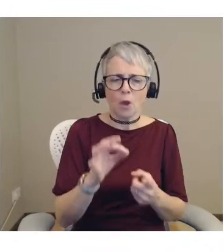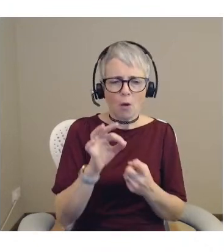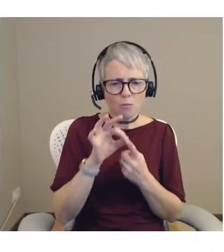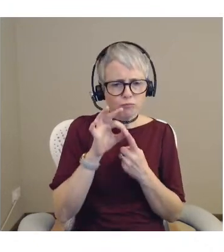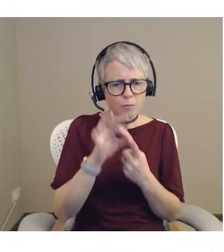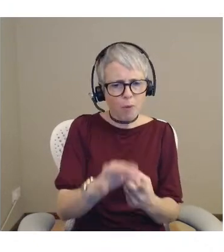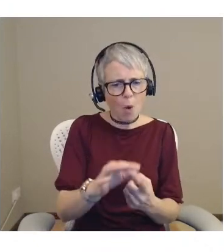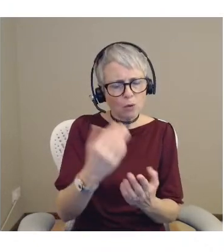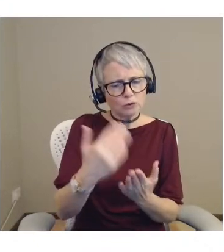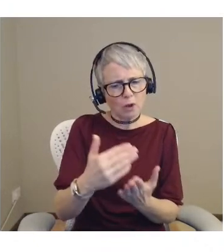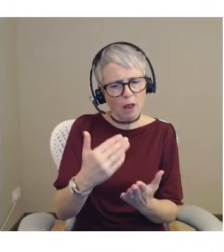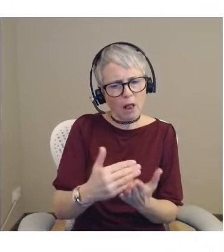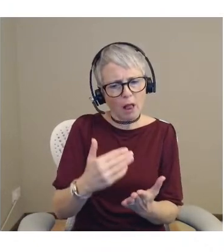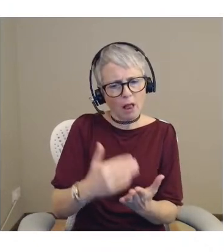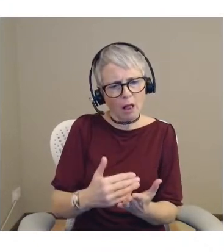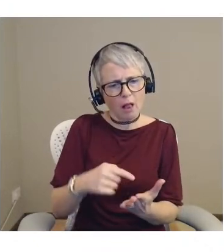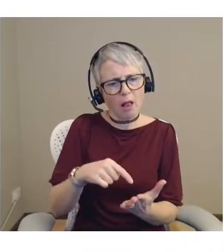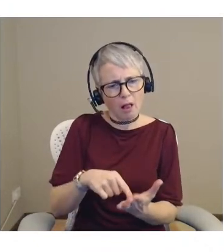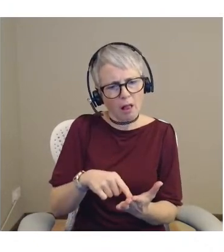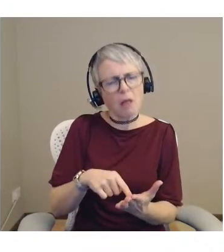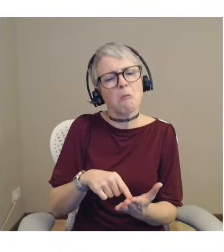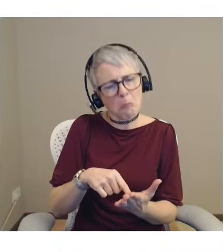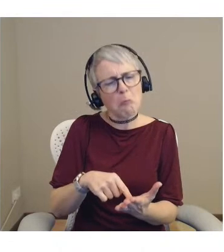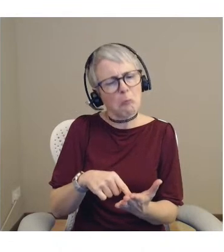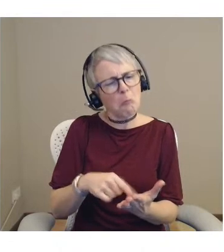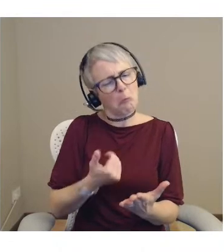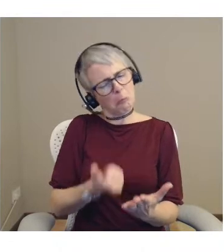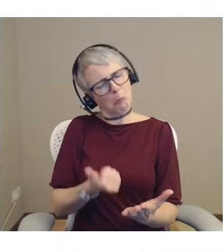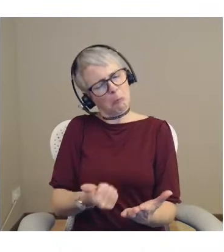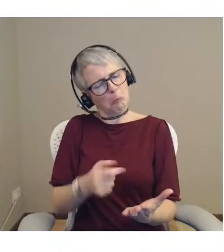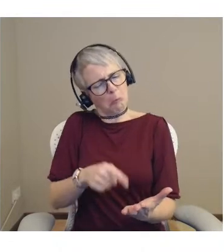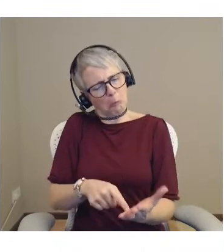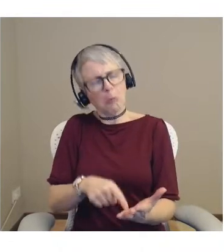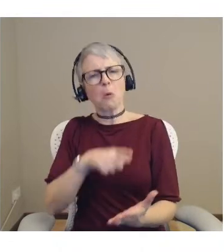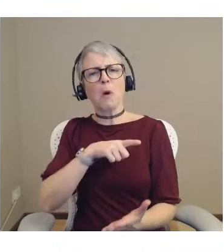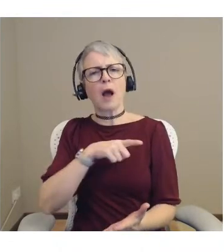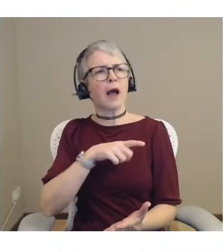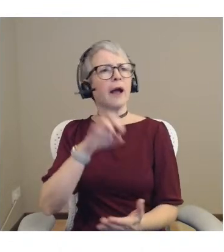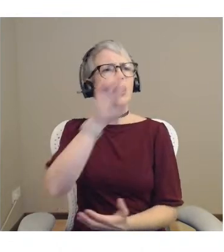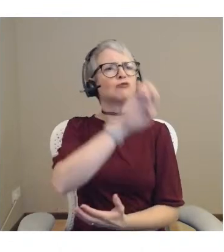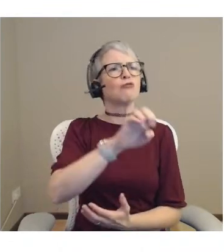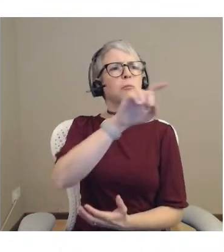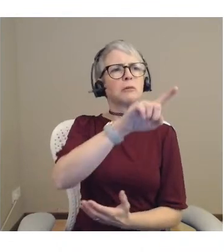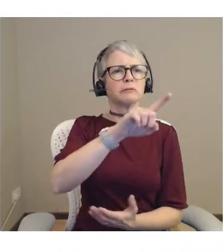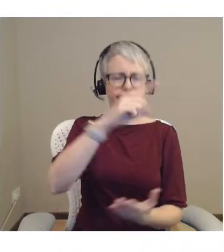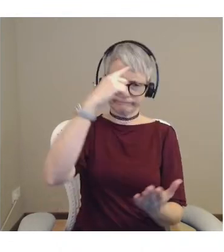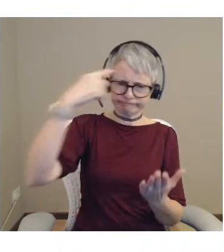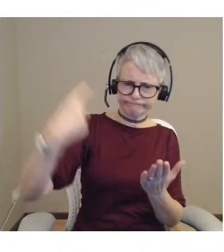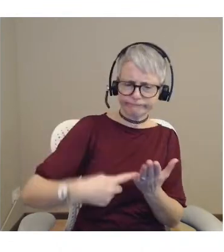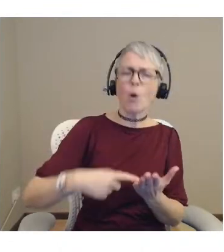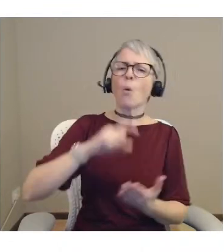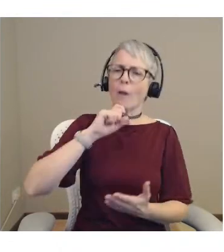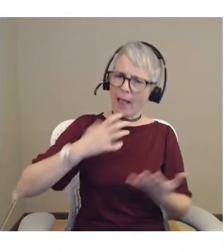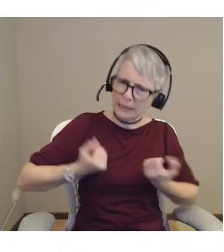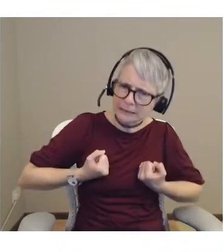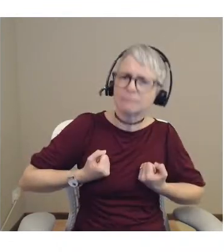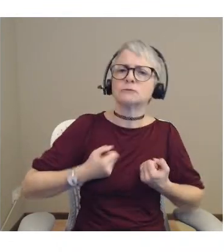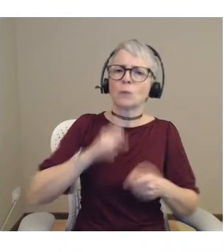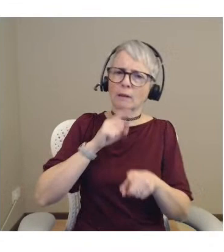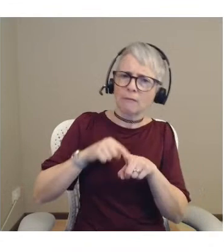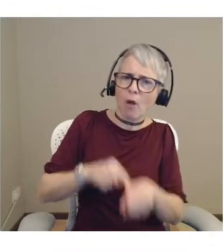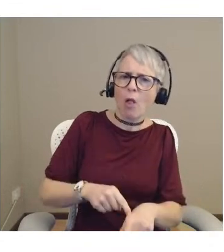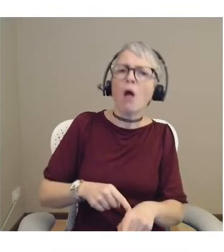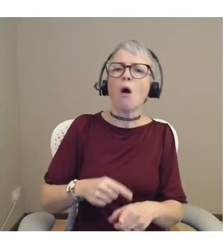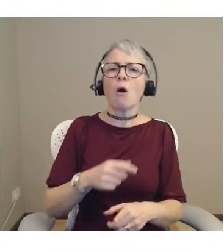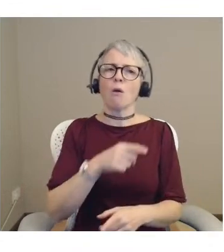in the, let's say, in the obligations of the EU institutions as a public administration. There is the commitment to